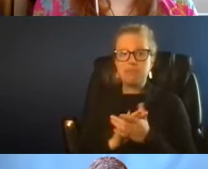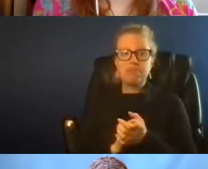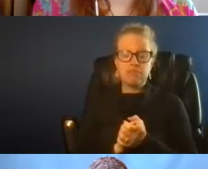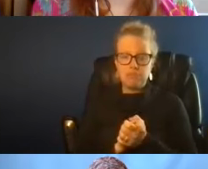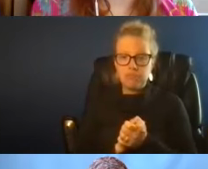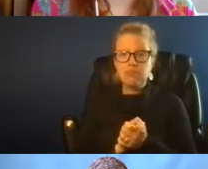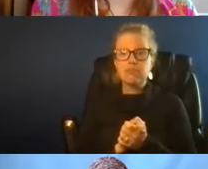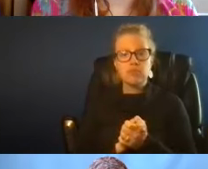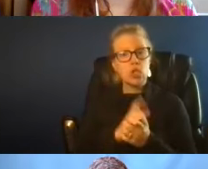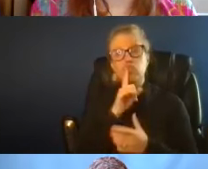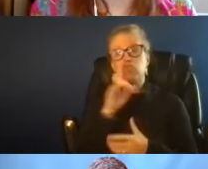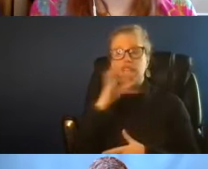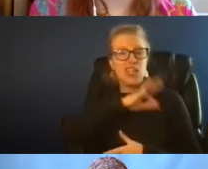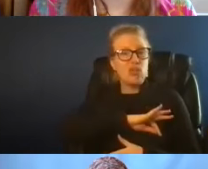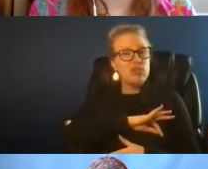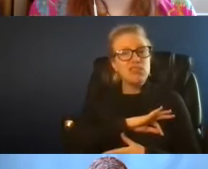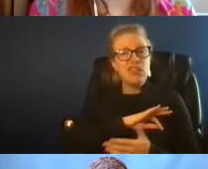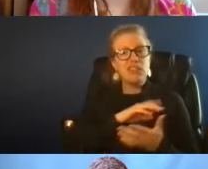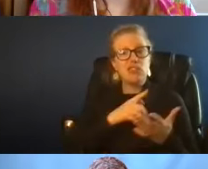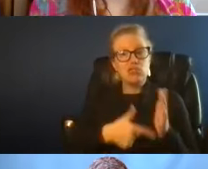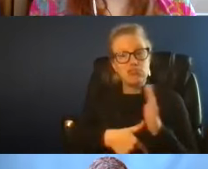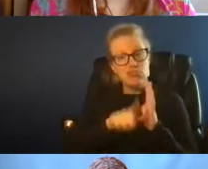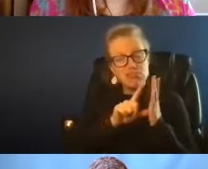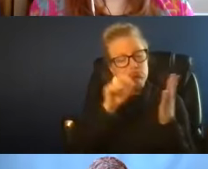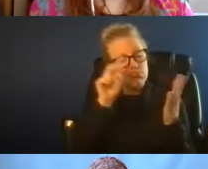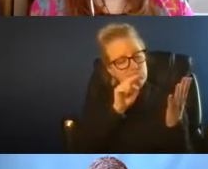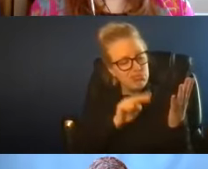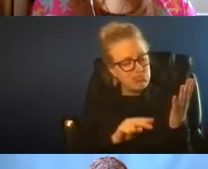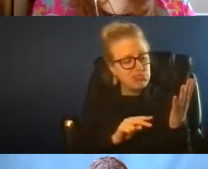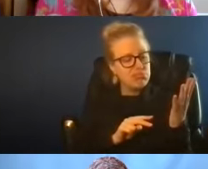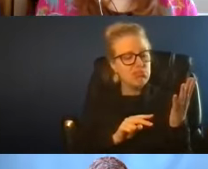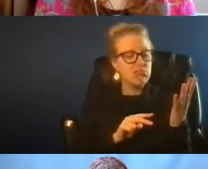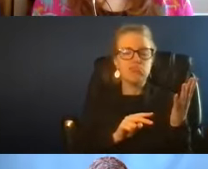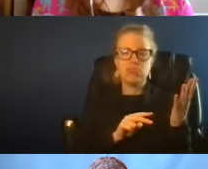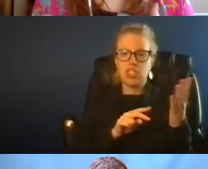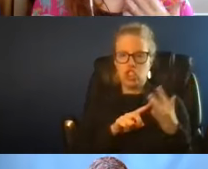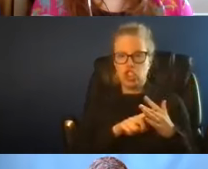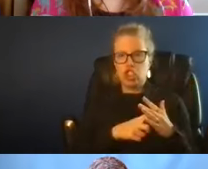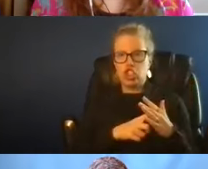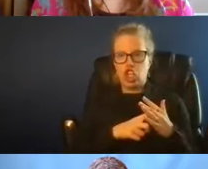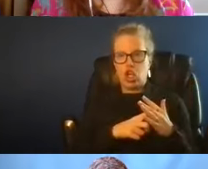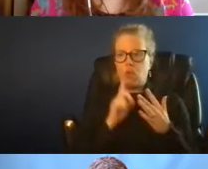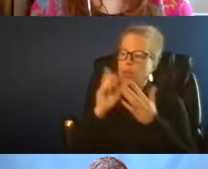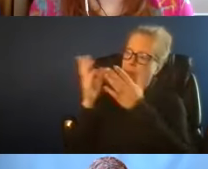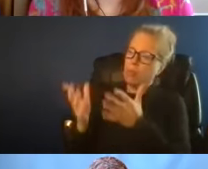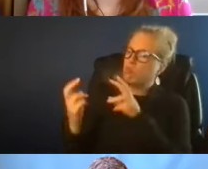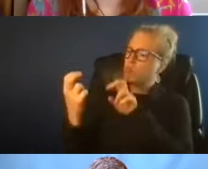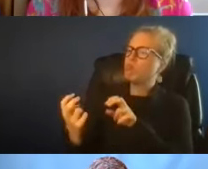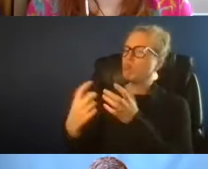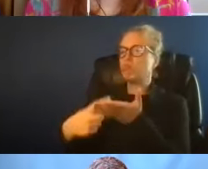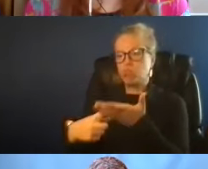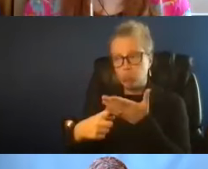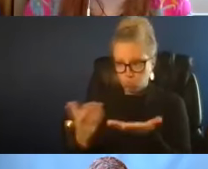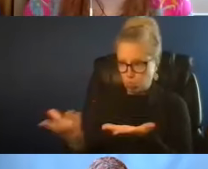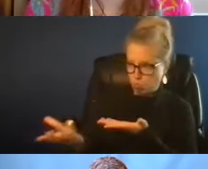It's really useful to go through these, and just as a starting point to say, if you're working with the survivor, hey,